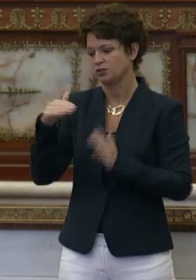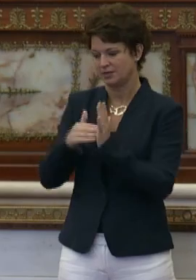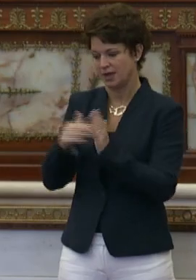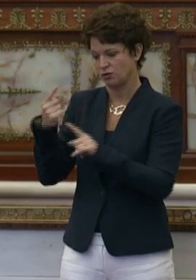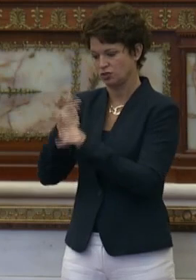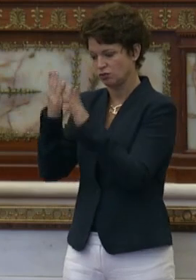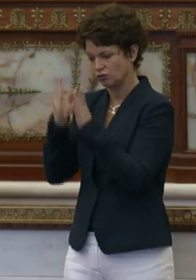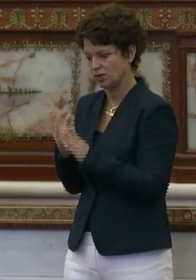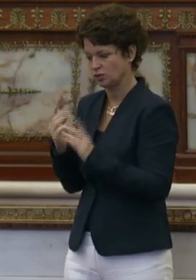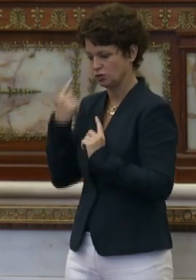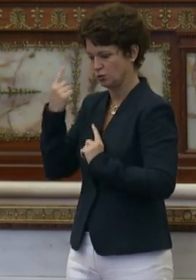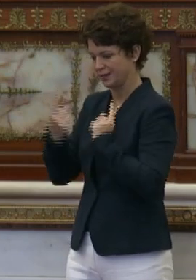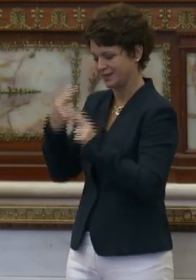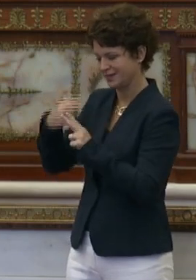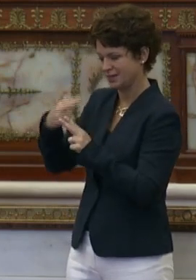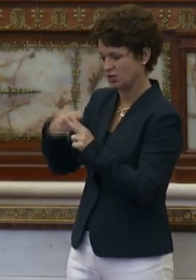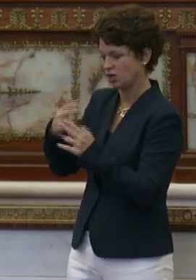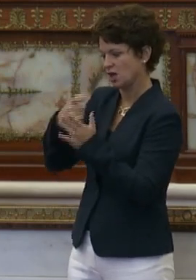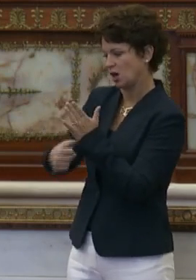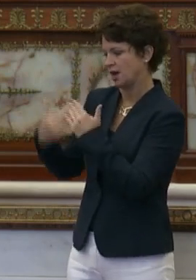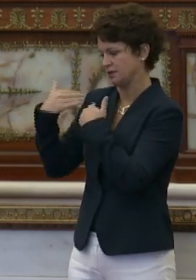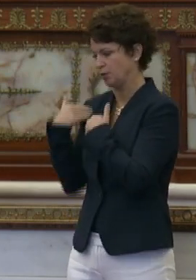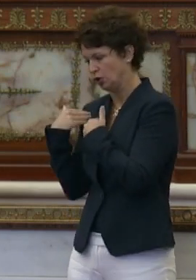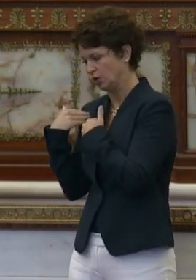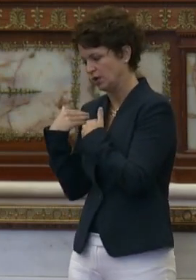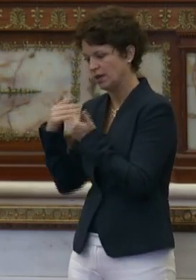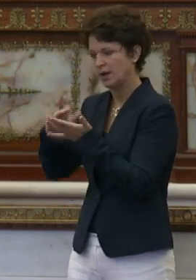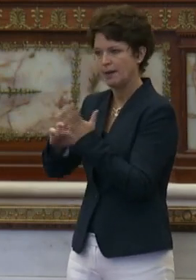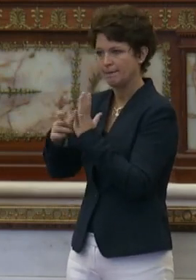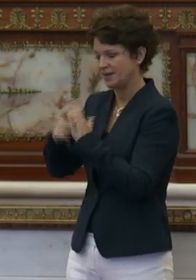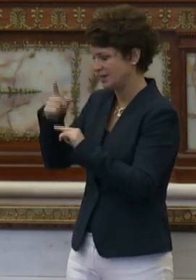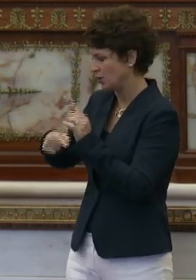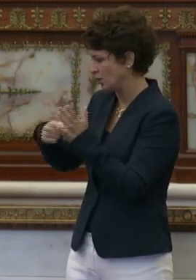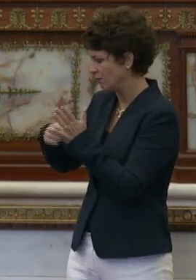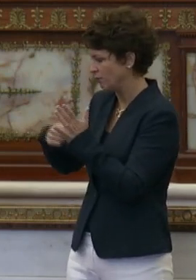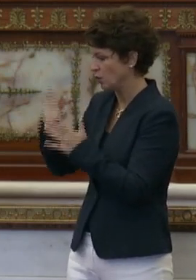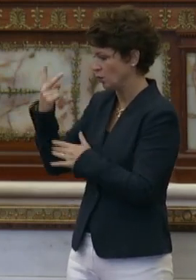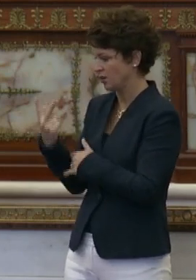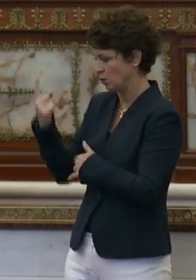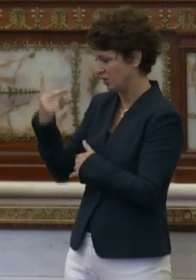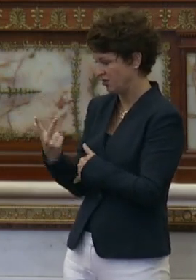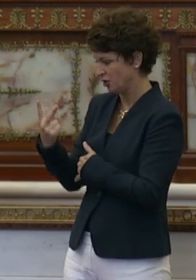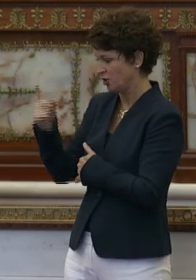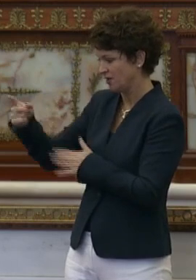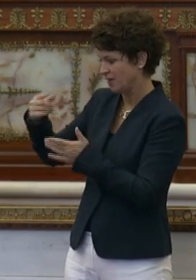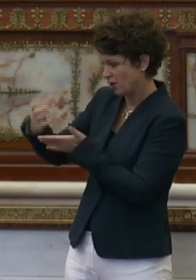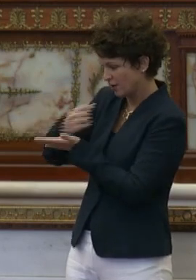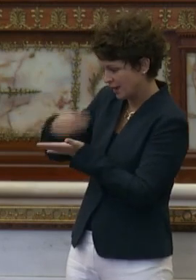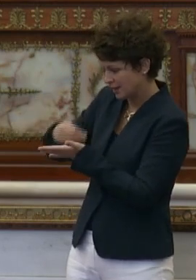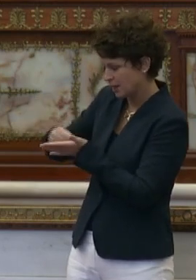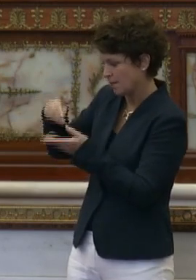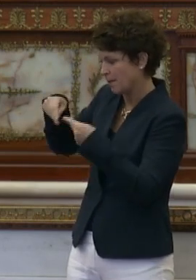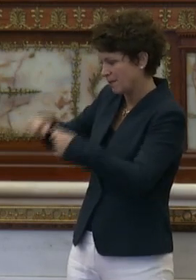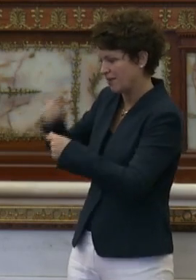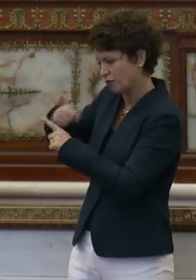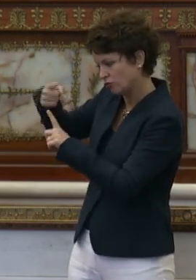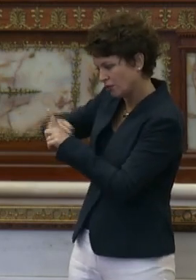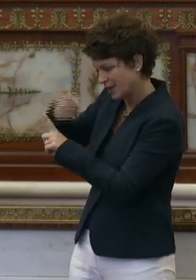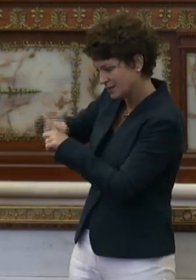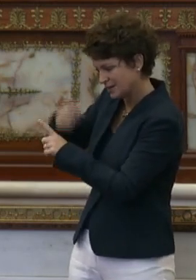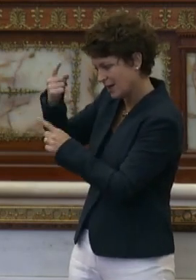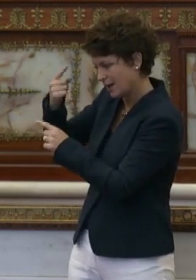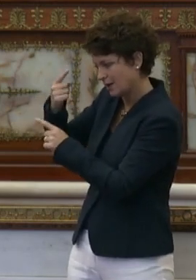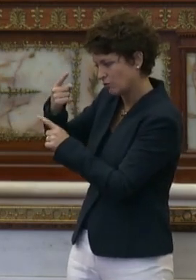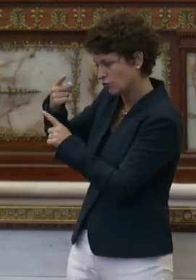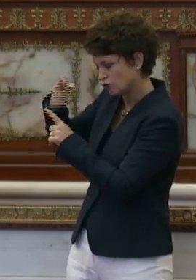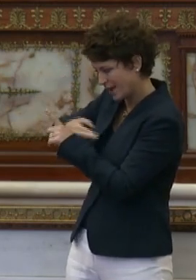And renters were considered cost burdened, which means they spend at least a third of their income on rent each month. Hundreds of thousands